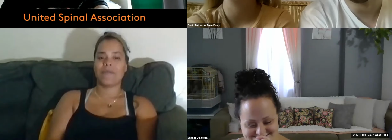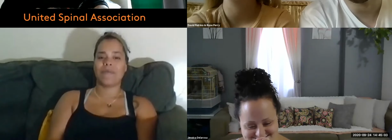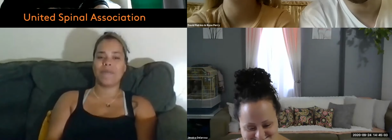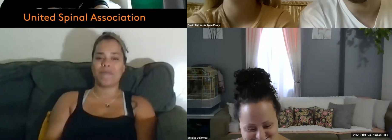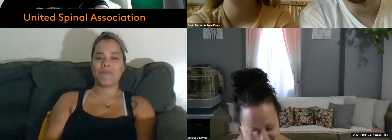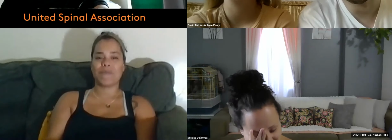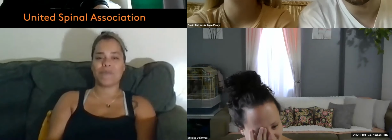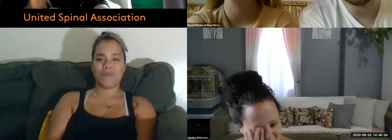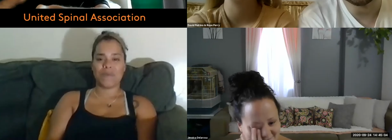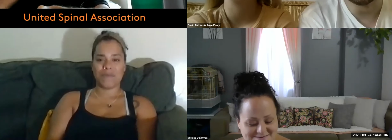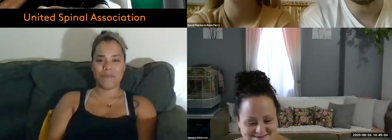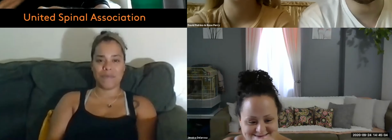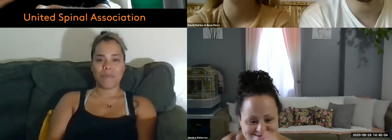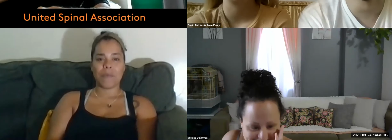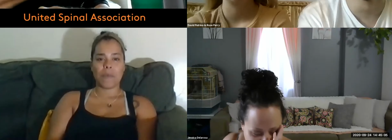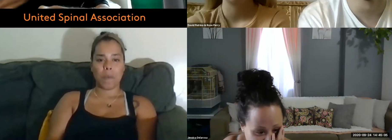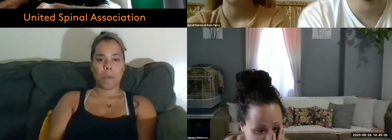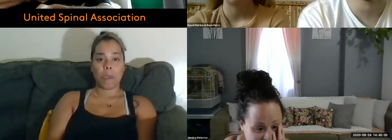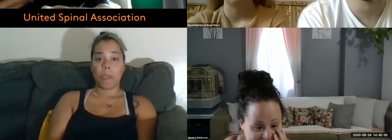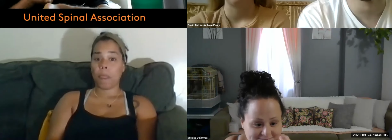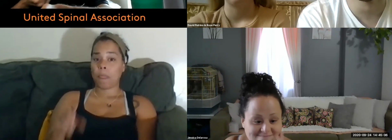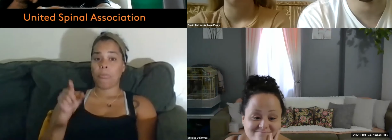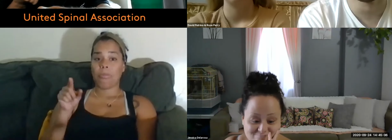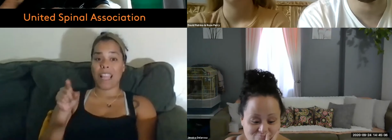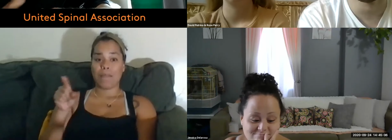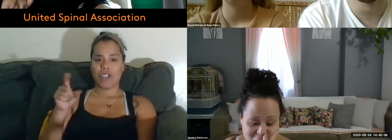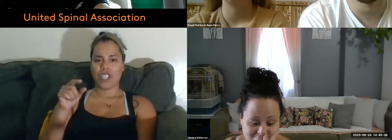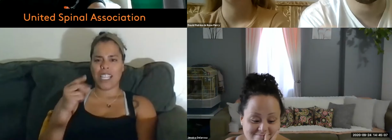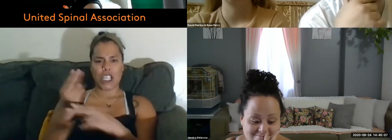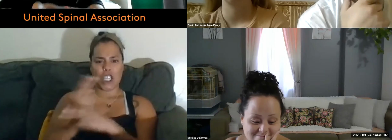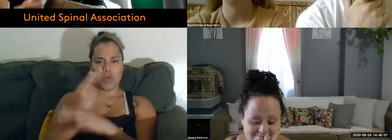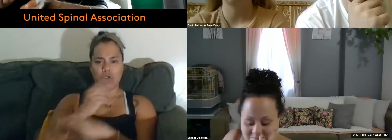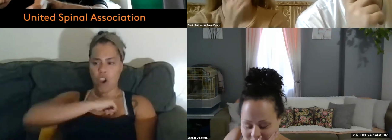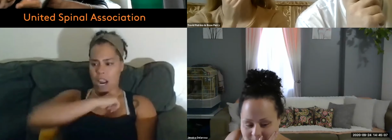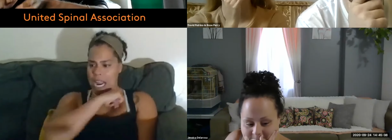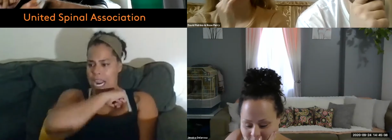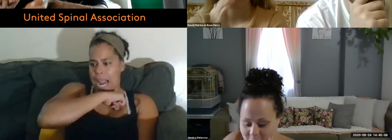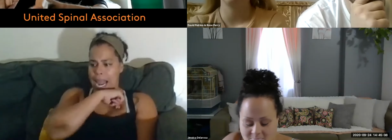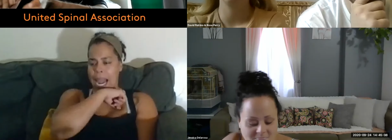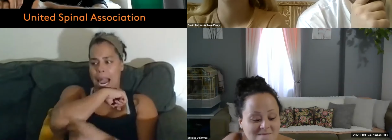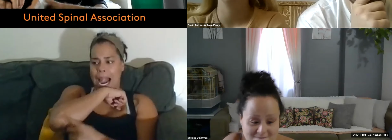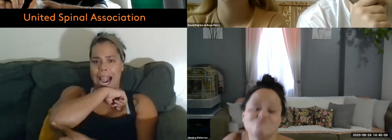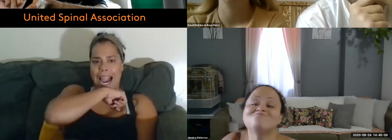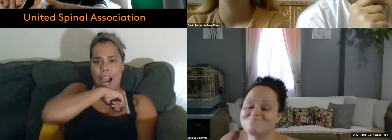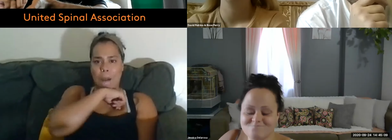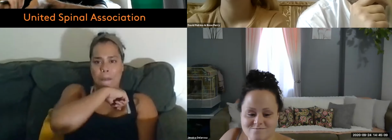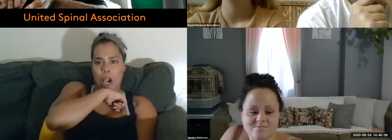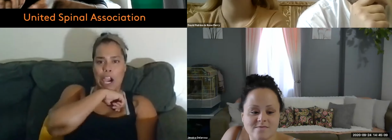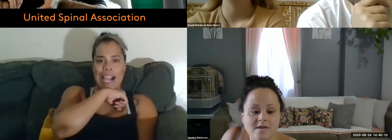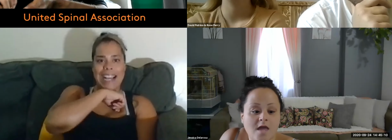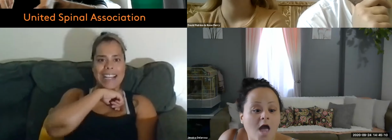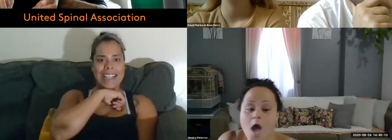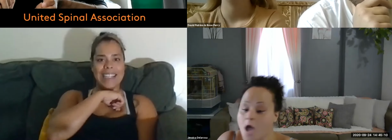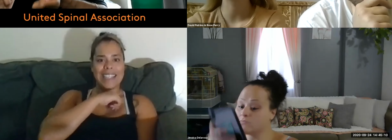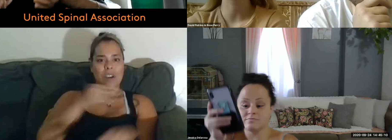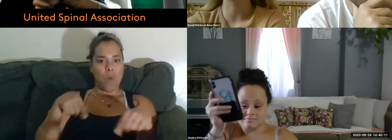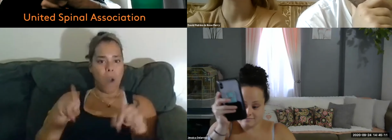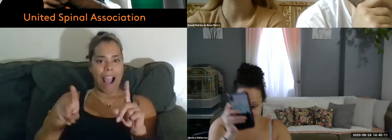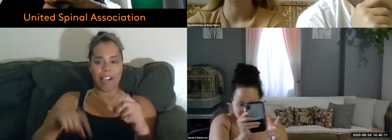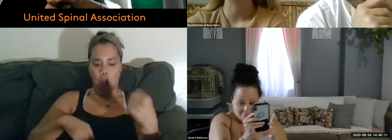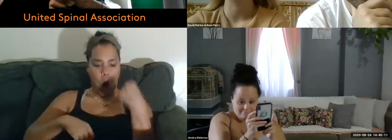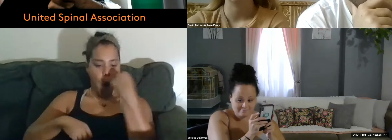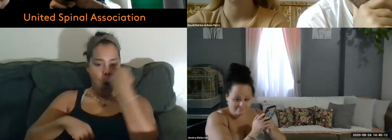But something, she drives her chair with her elbow. I was like, all right. While holding a 5-pound anything. She'll